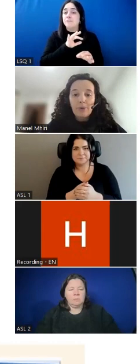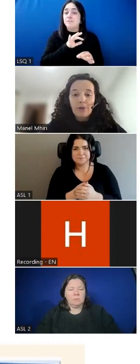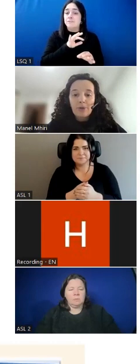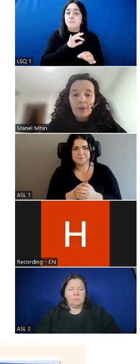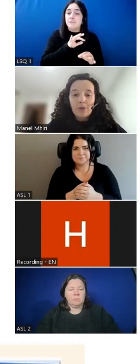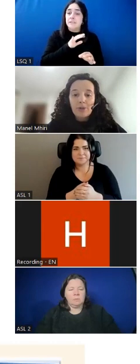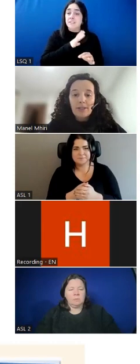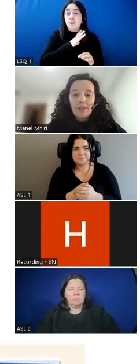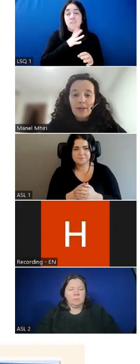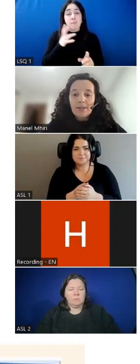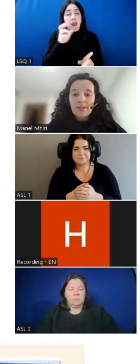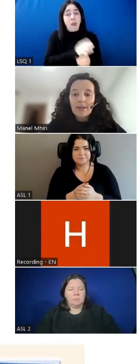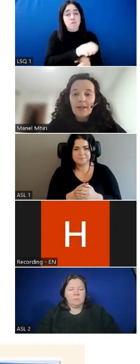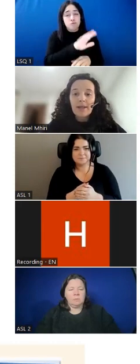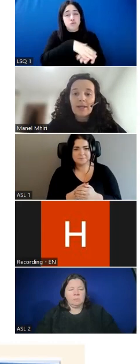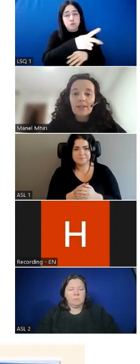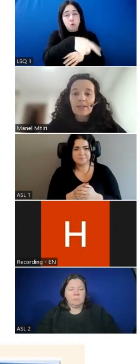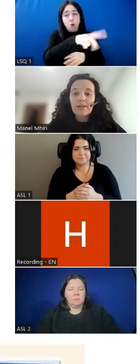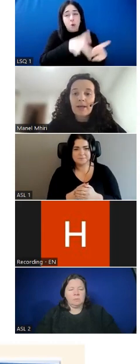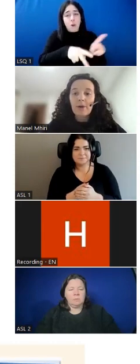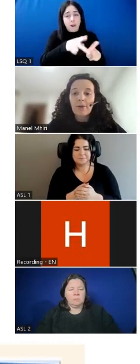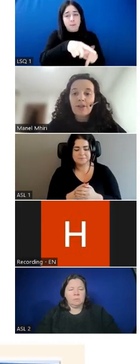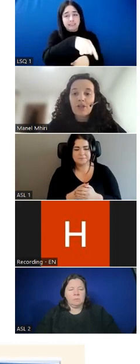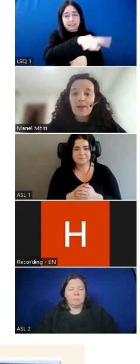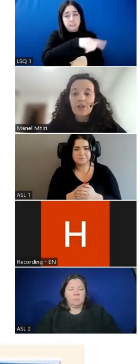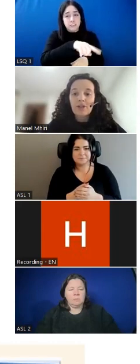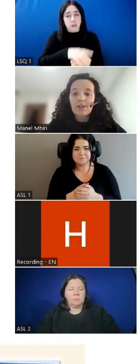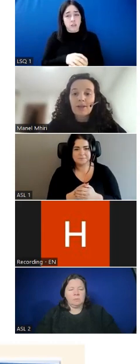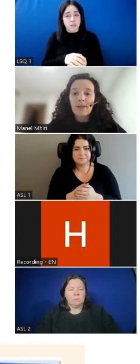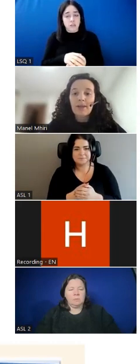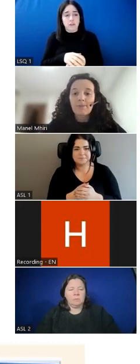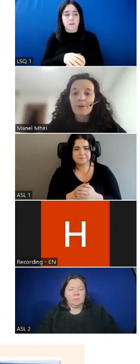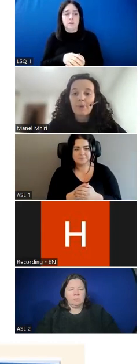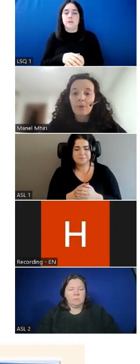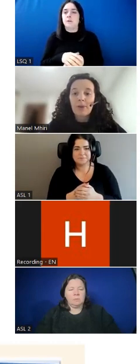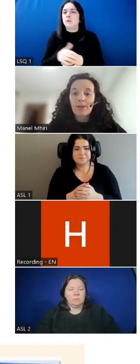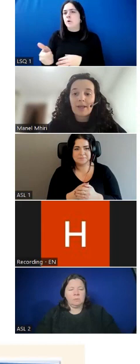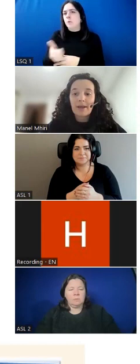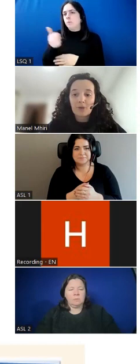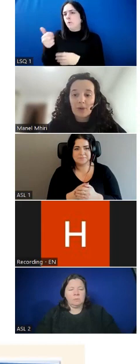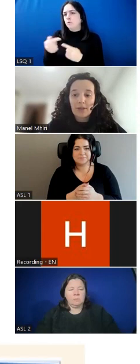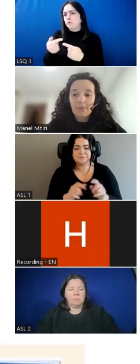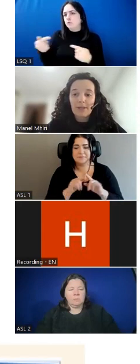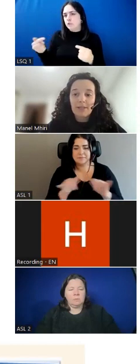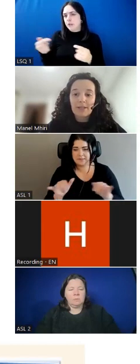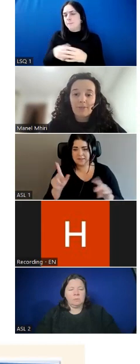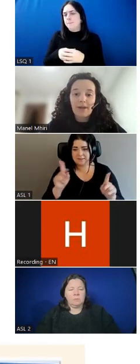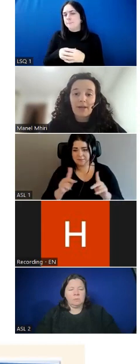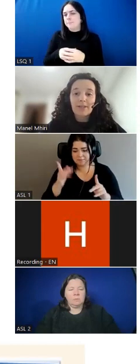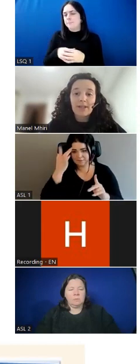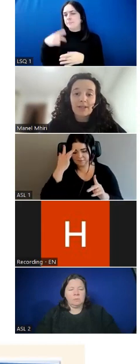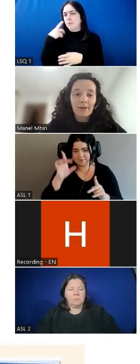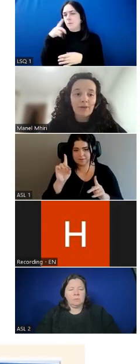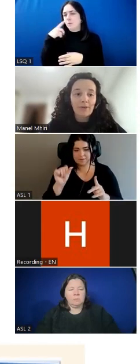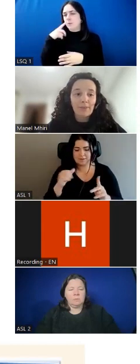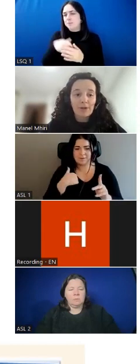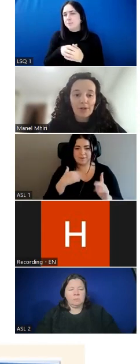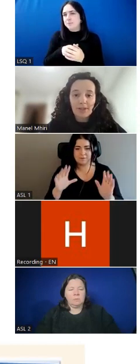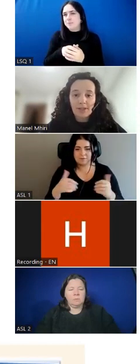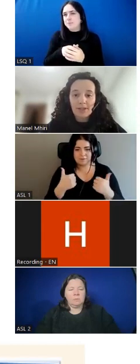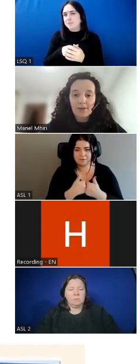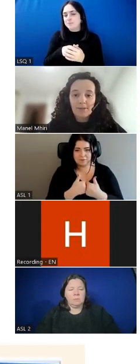Another point that we discussed is about the challenges that people with intellectual disabilities face in times